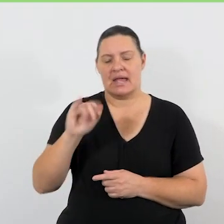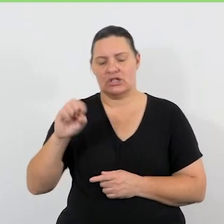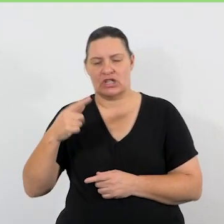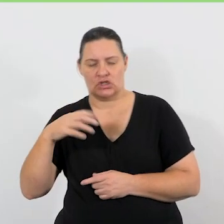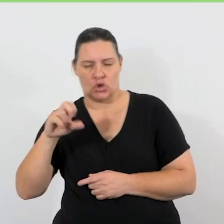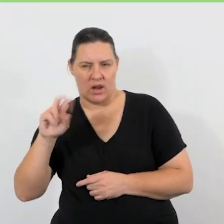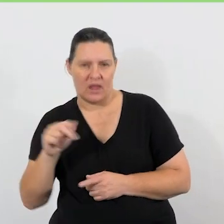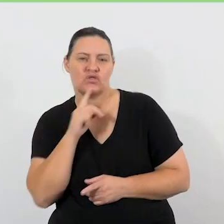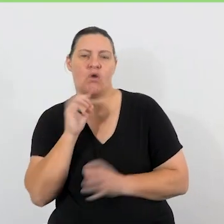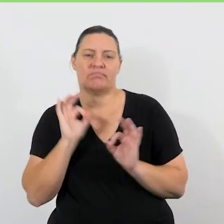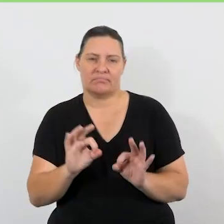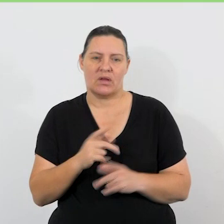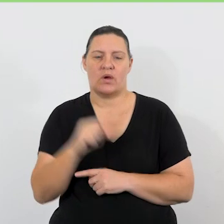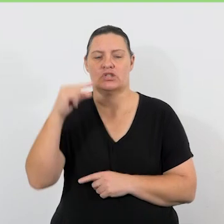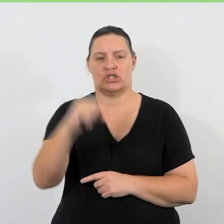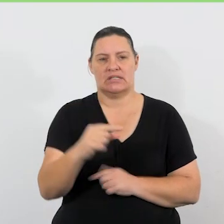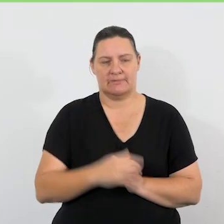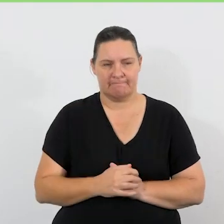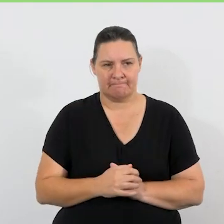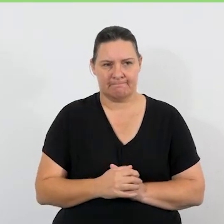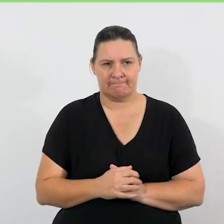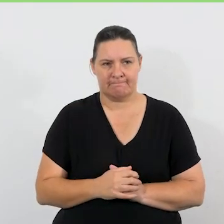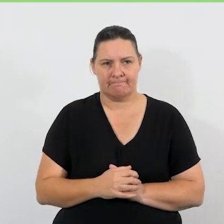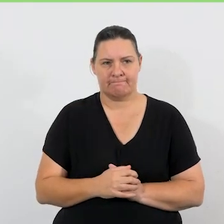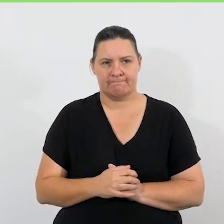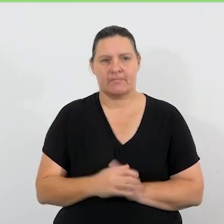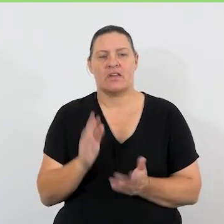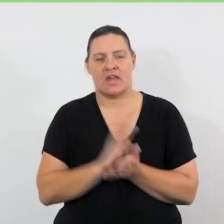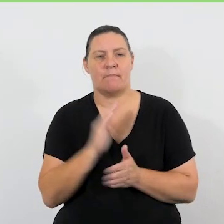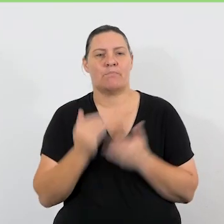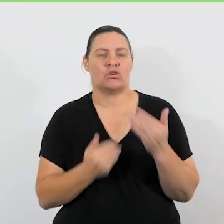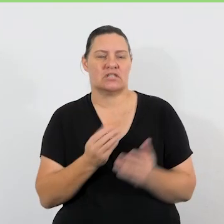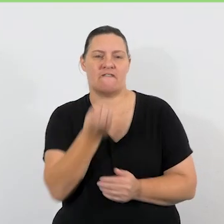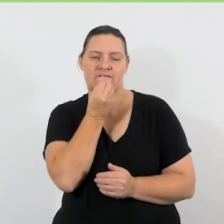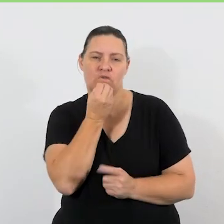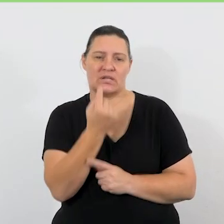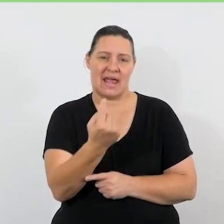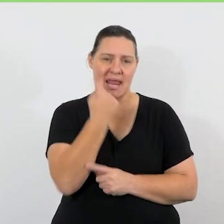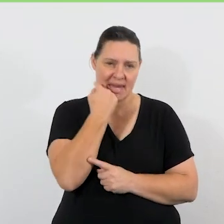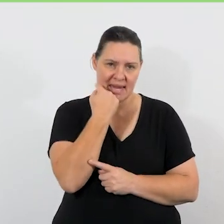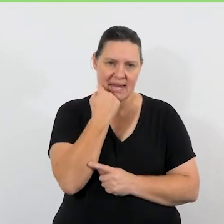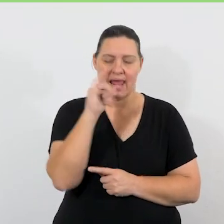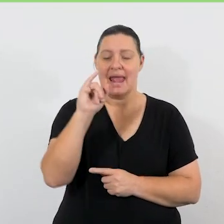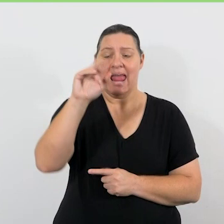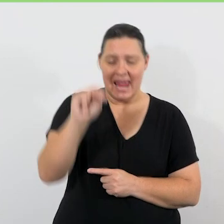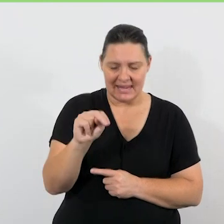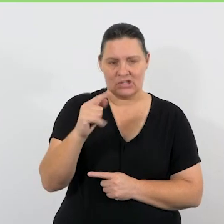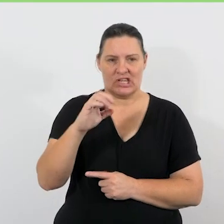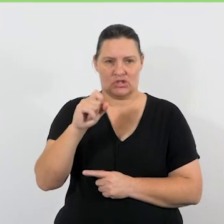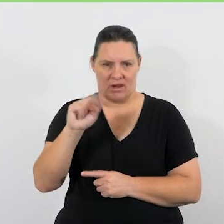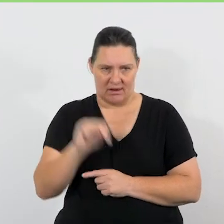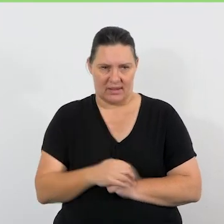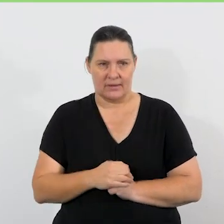in food. The correct answer is G over here. That is the process of taking in food through the mouth,